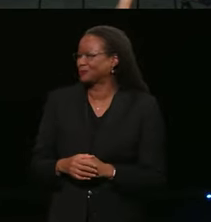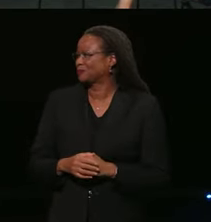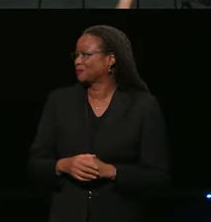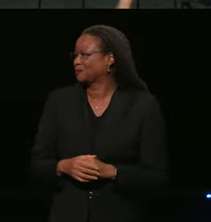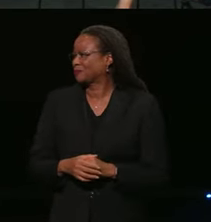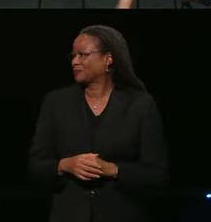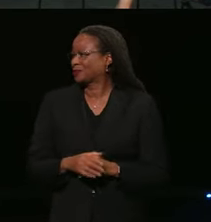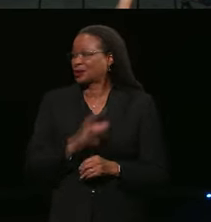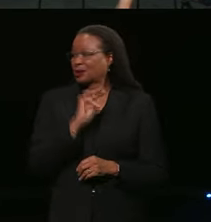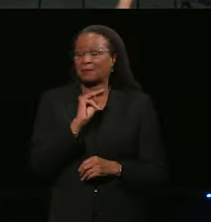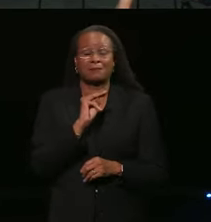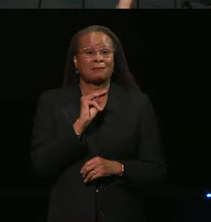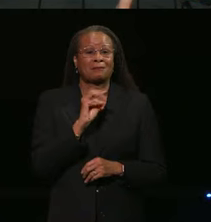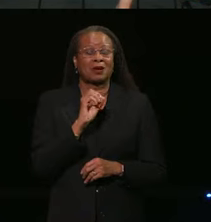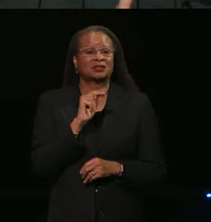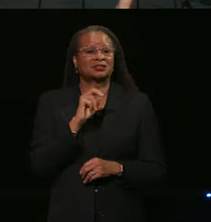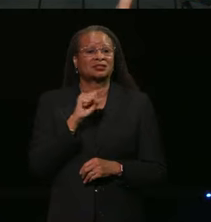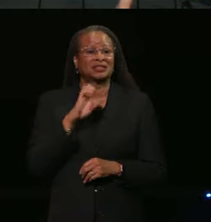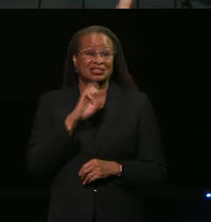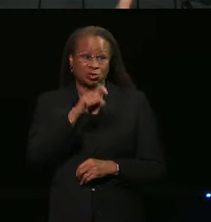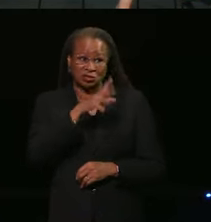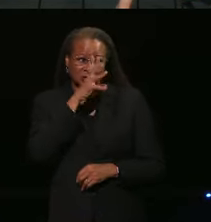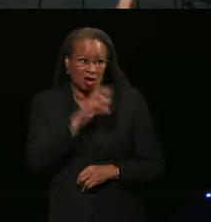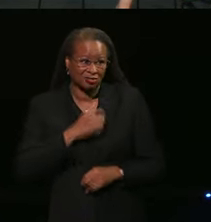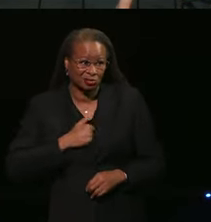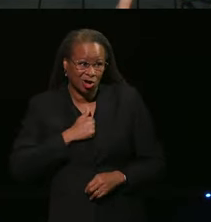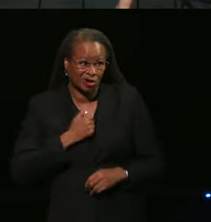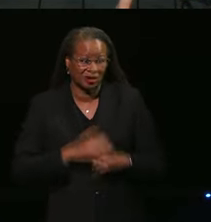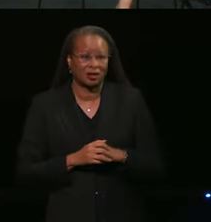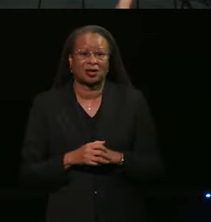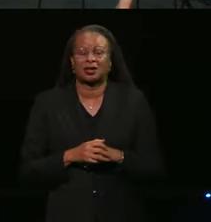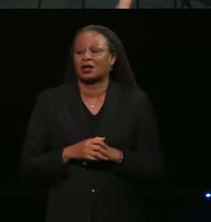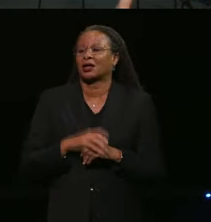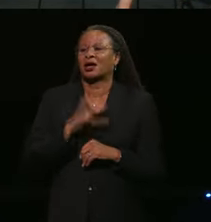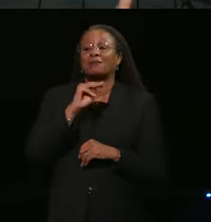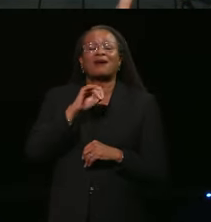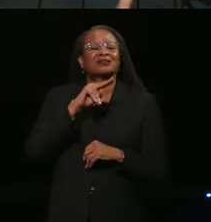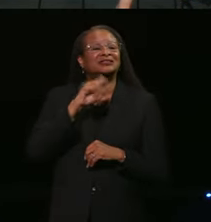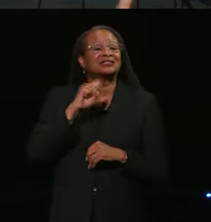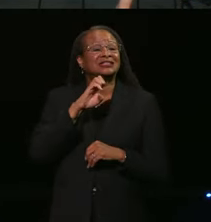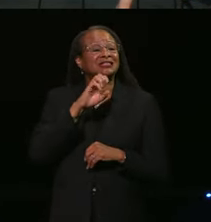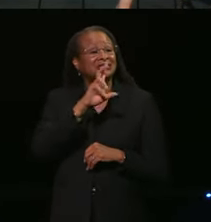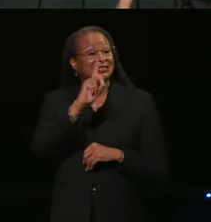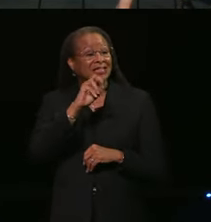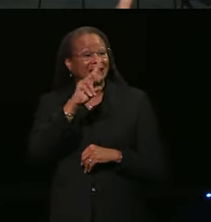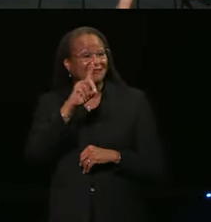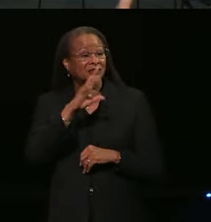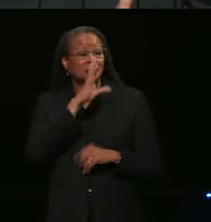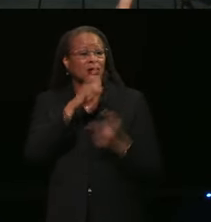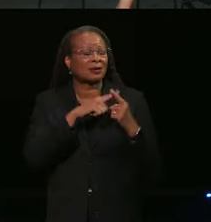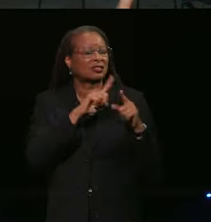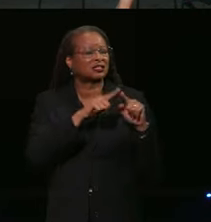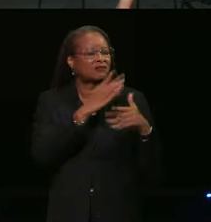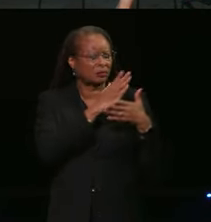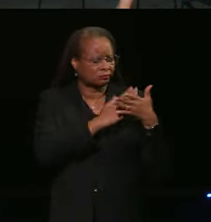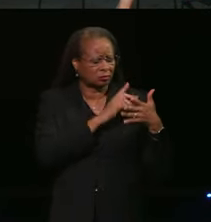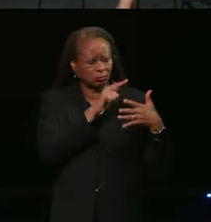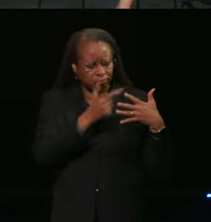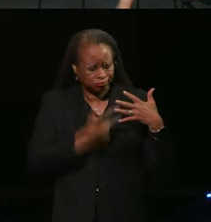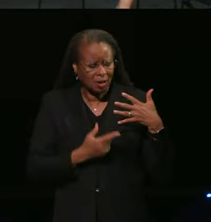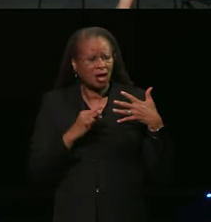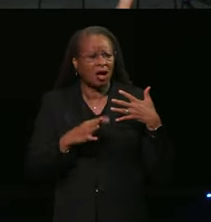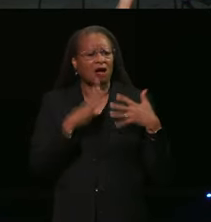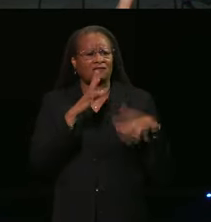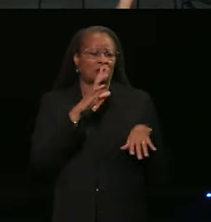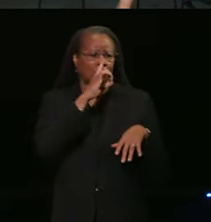So, okay, Muncie, you're going to have to talk, I'm sorry. So, Muncie and David, let's talk a little bit about, like, all the different stages of prosthetic makeups you